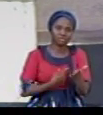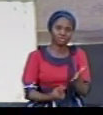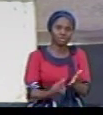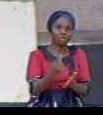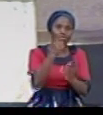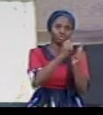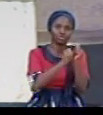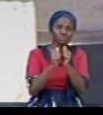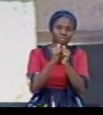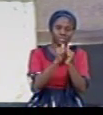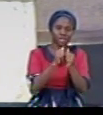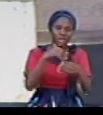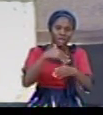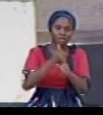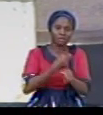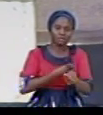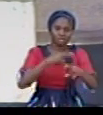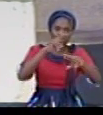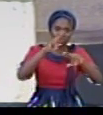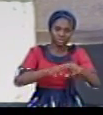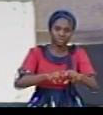sit together. Where?